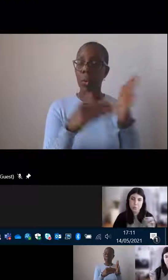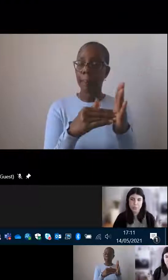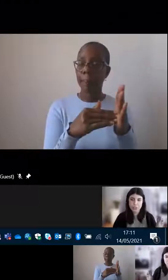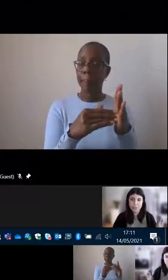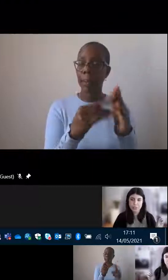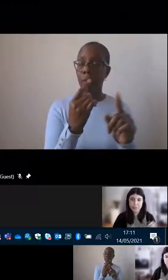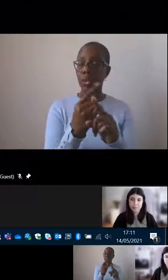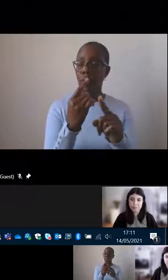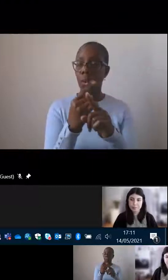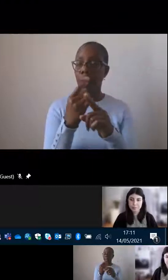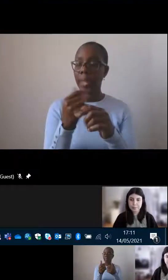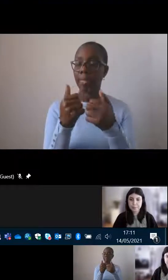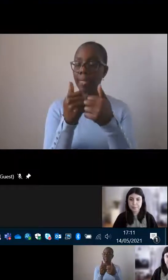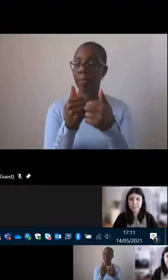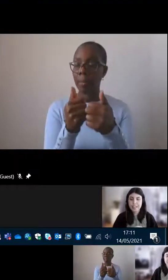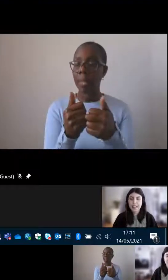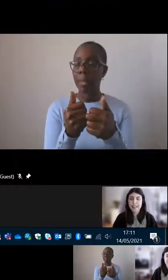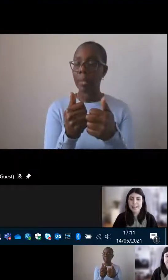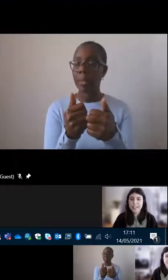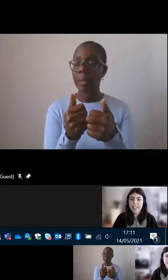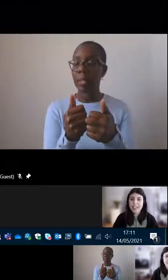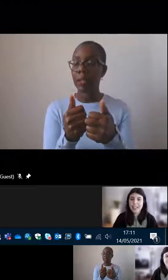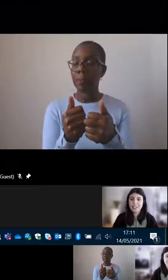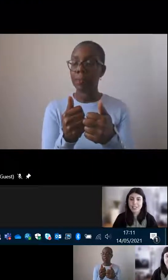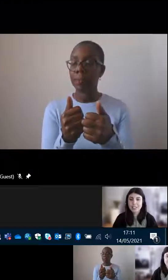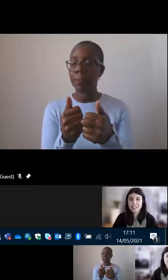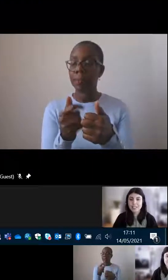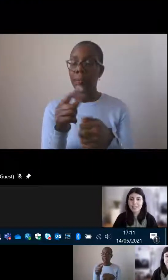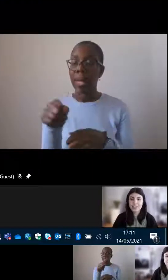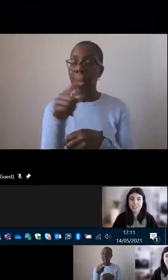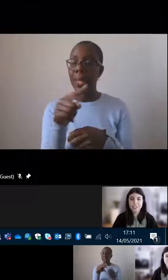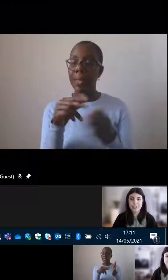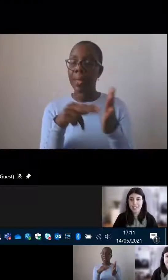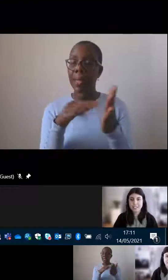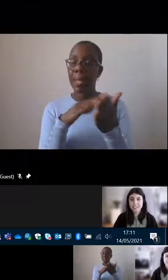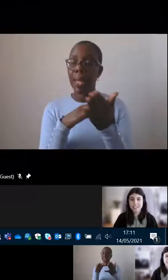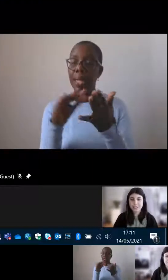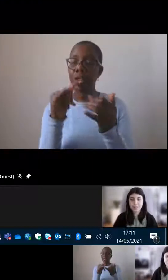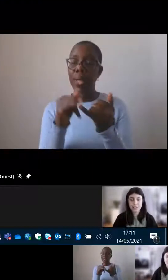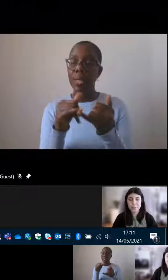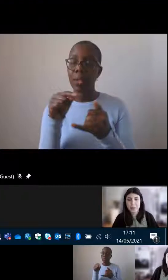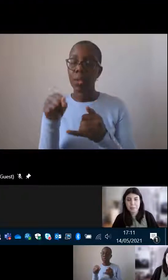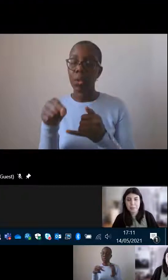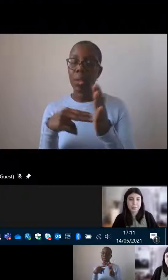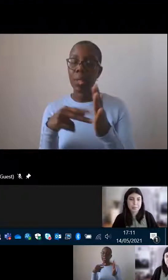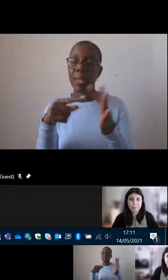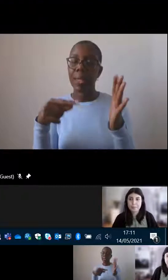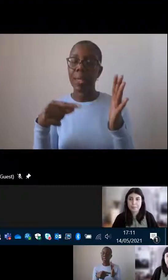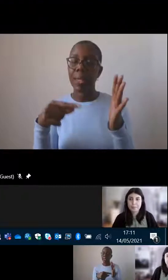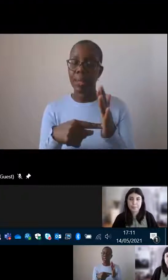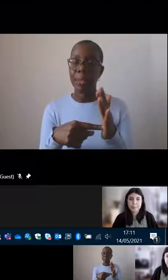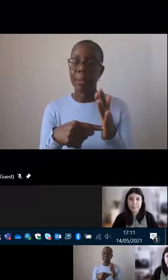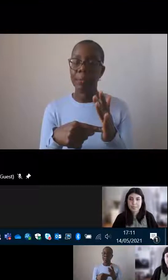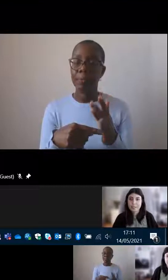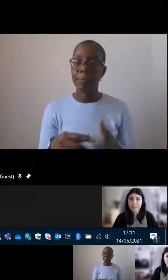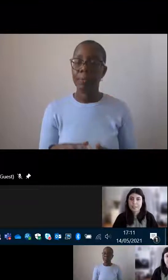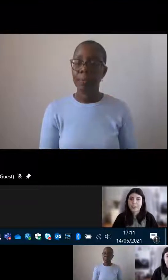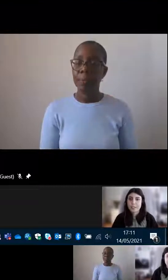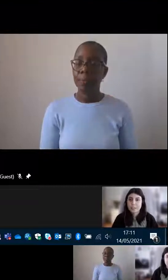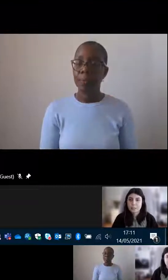Therapies, all one word, at nhs.net as well.